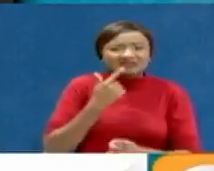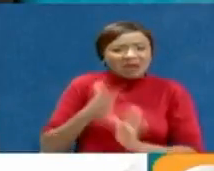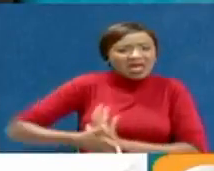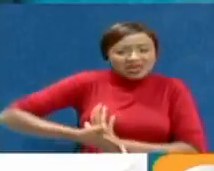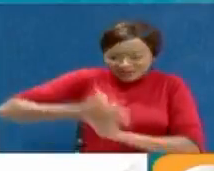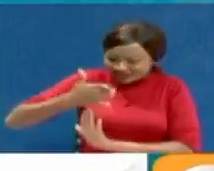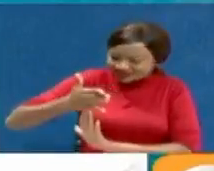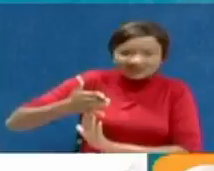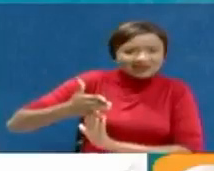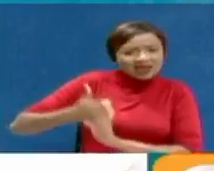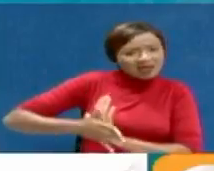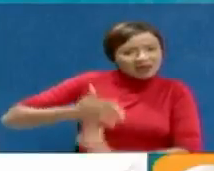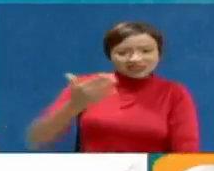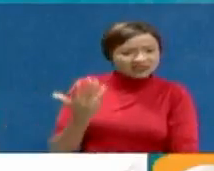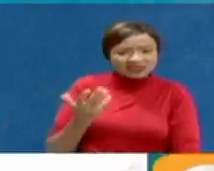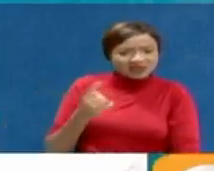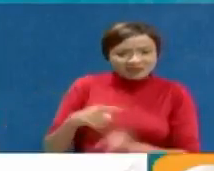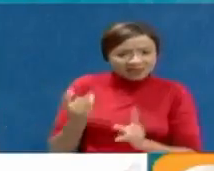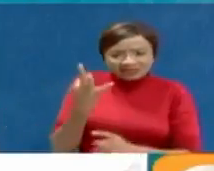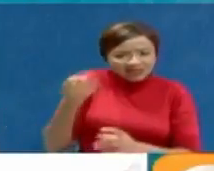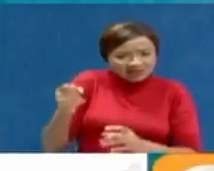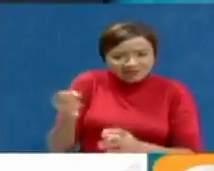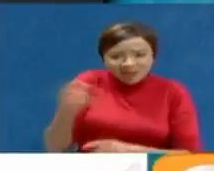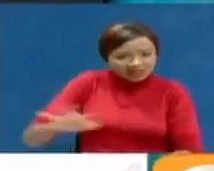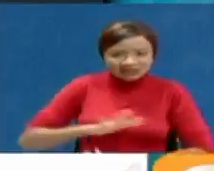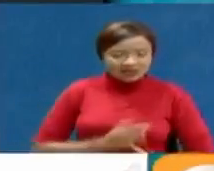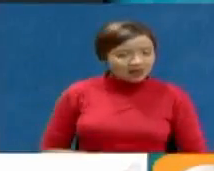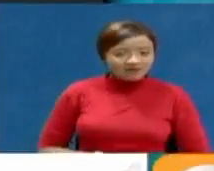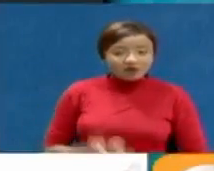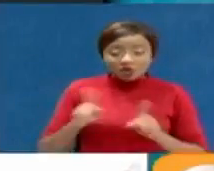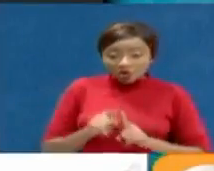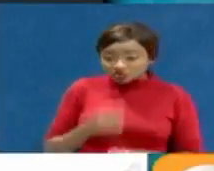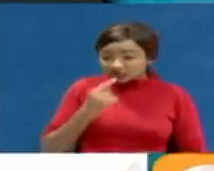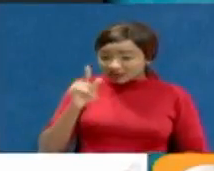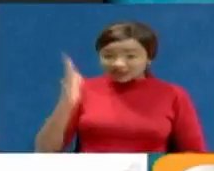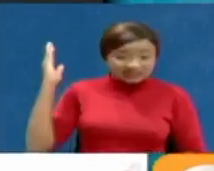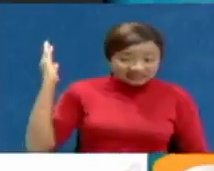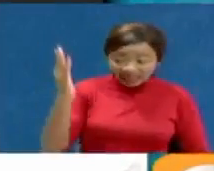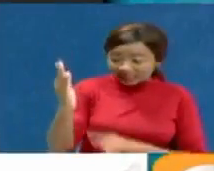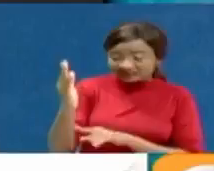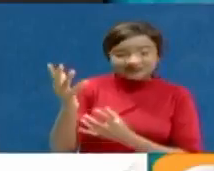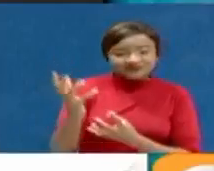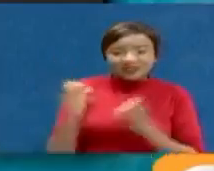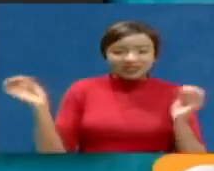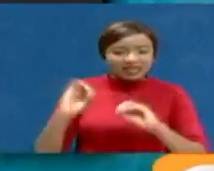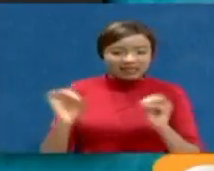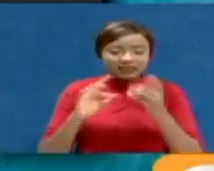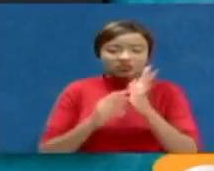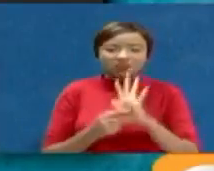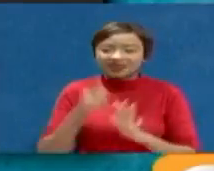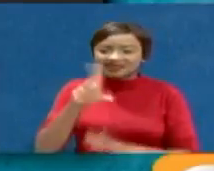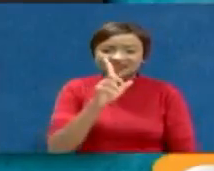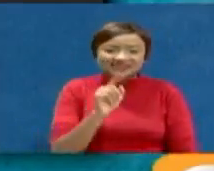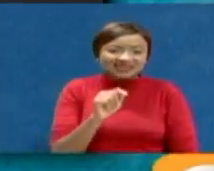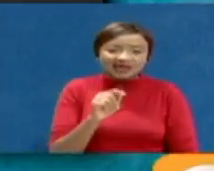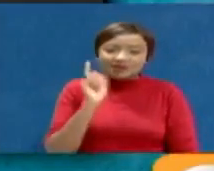emergency, yet 3 months were allowed for delivery. Juma observed that direct procurement was unnecessary and that the tender to Kilig should